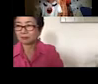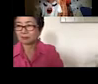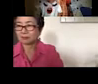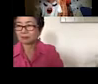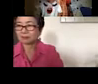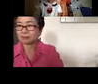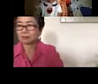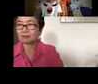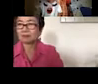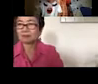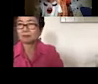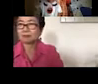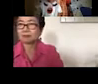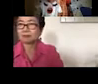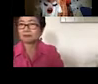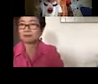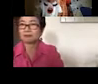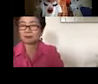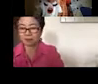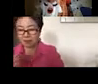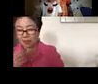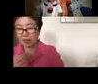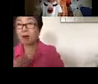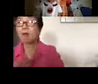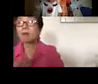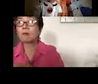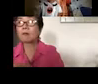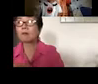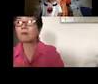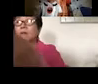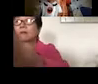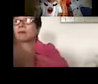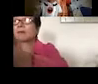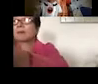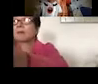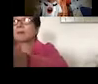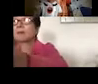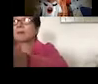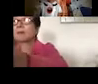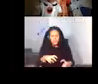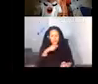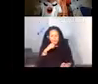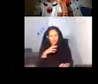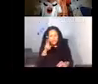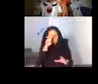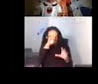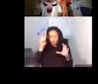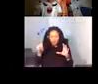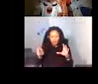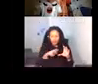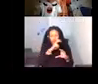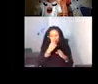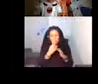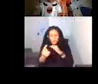OBE, born 1881, entomologist and explorer, best known for her extensive solo